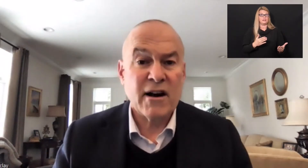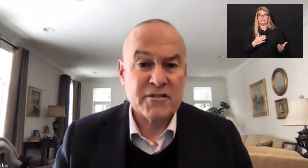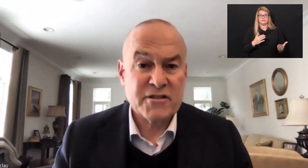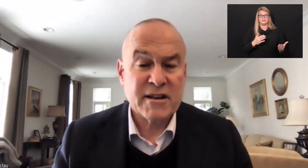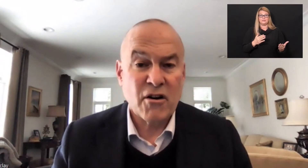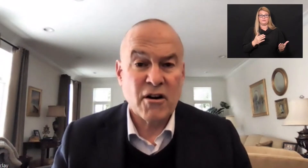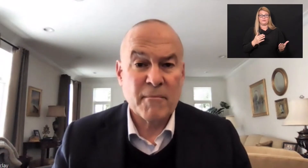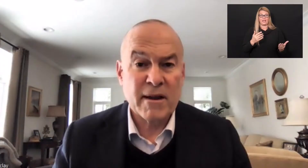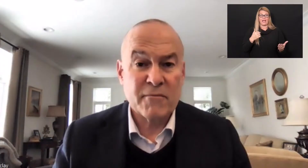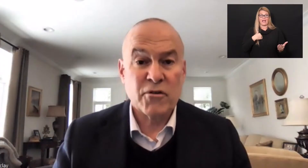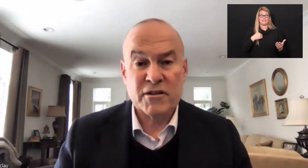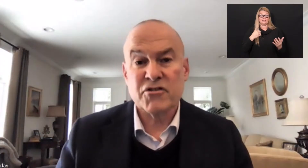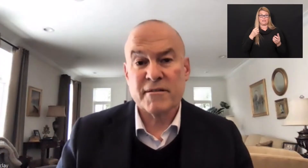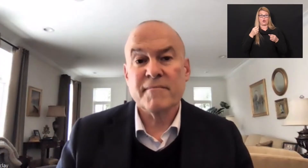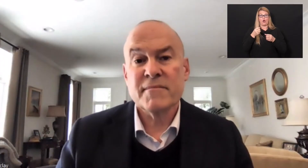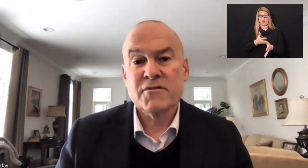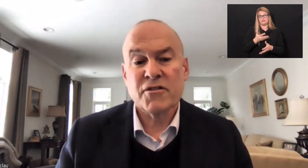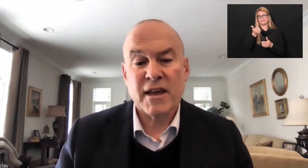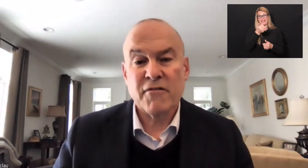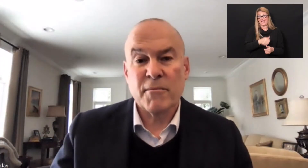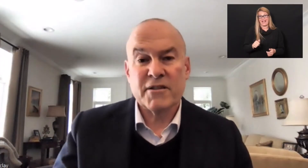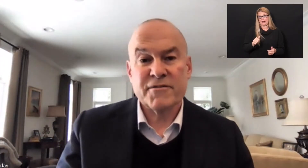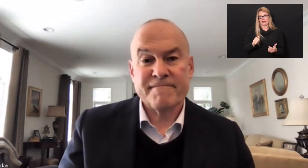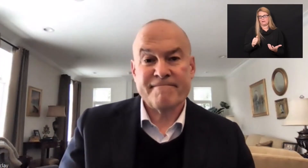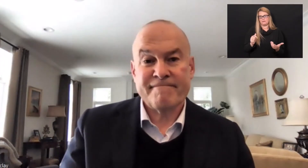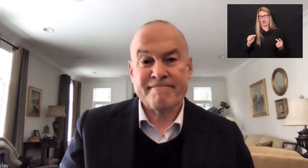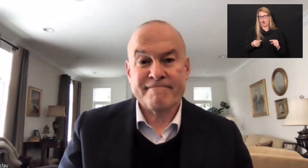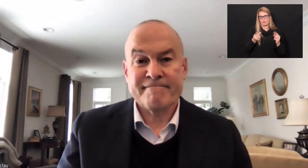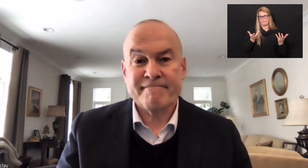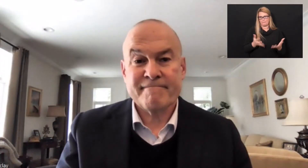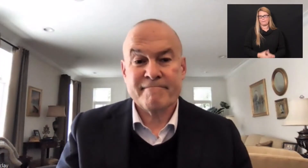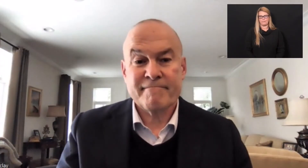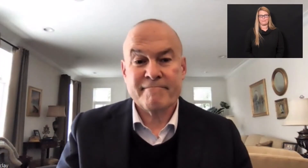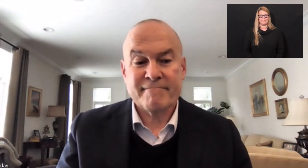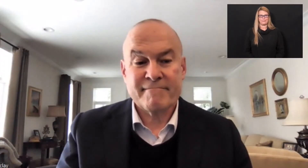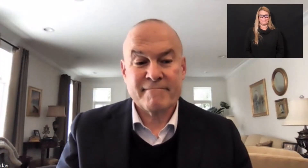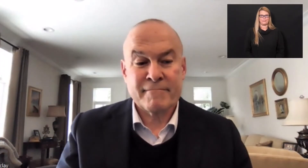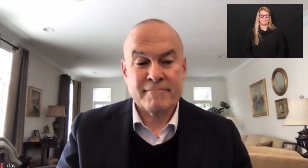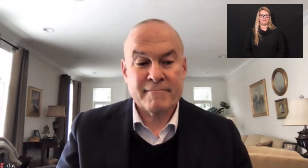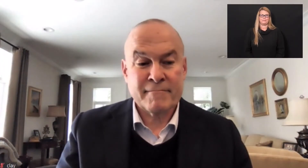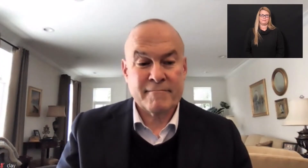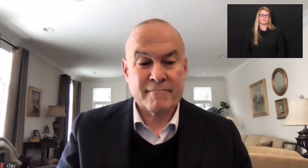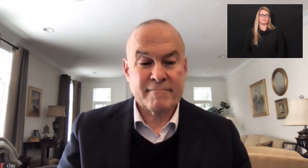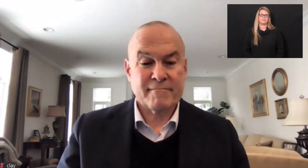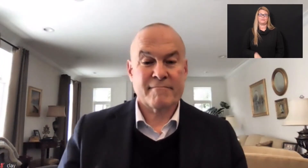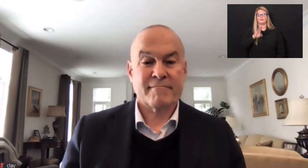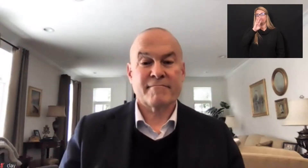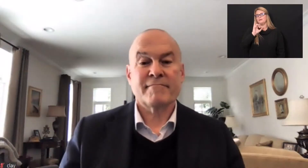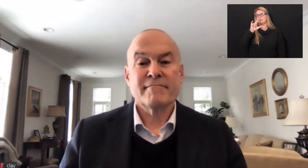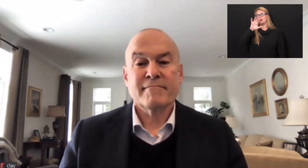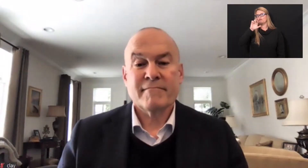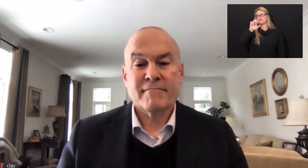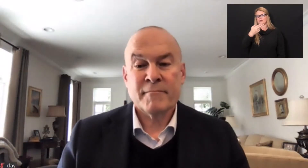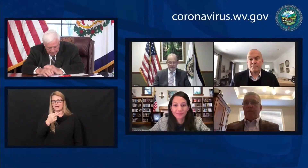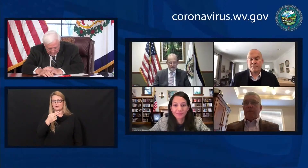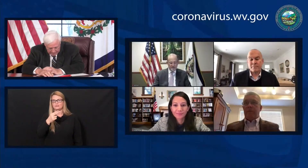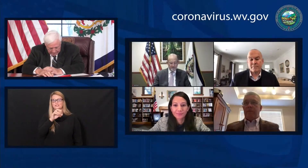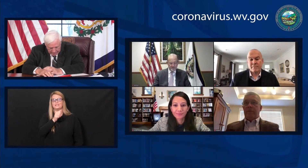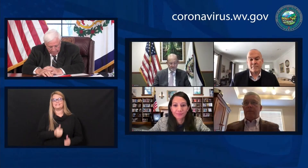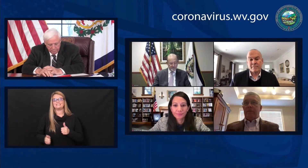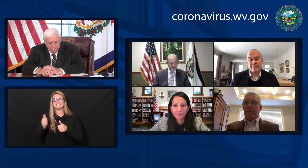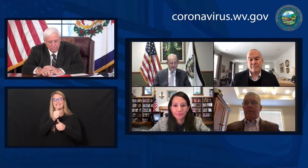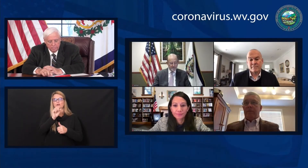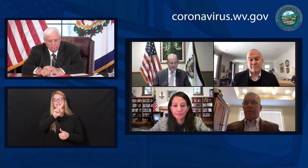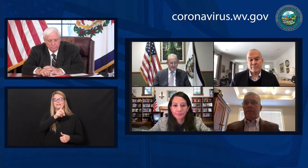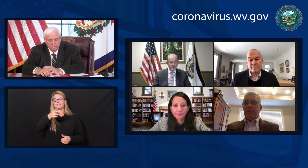have caused any harm and really shouldn't. So thank you very much. All right, thank you, Dr. Marsh. Bill Crouch, Secretary of the West Virginia